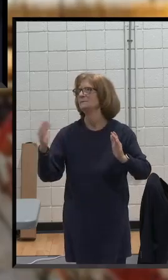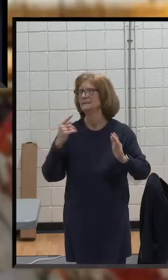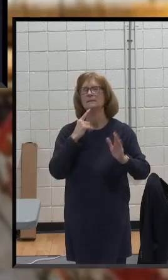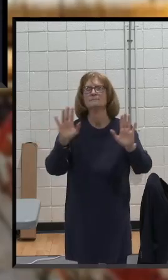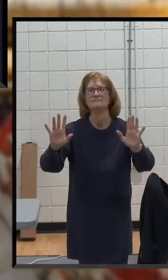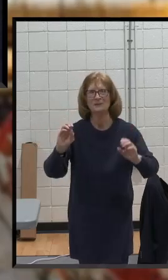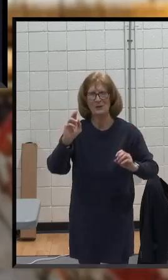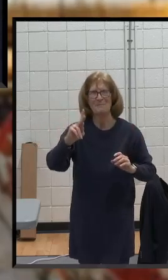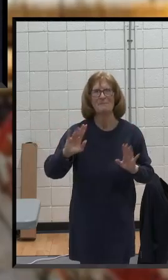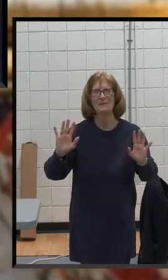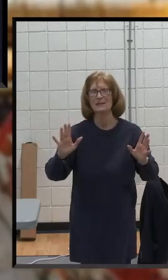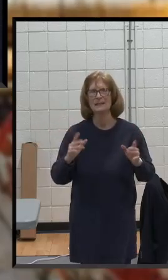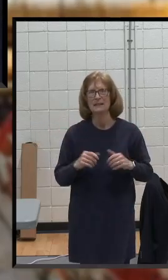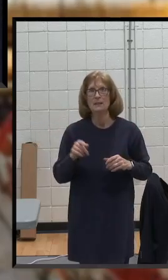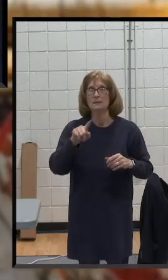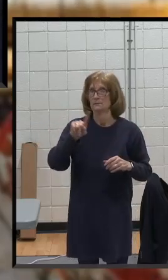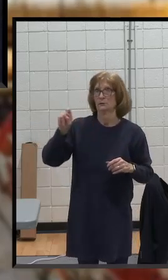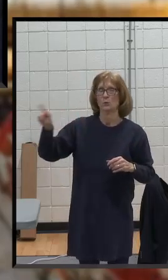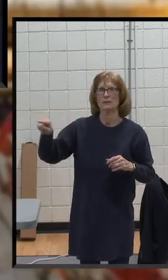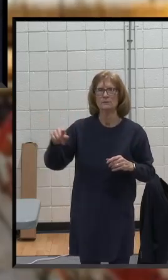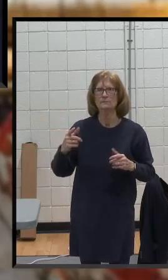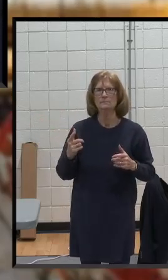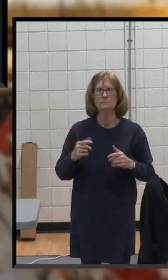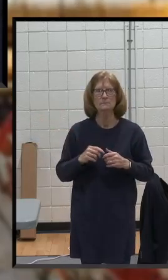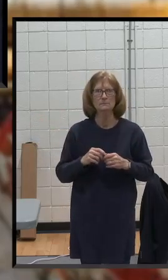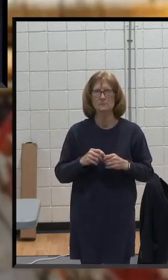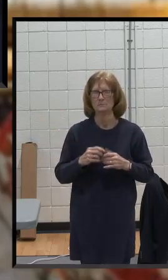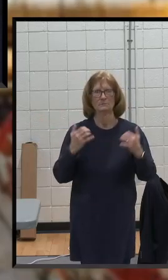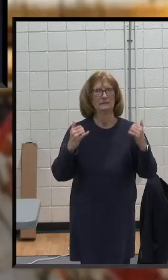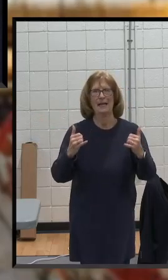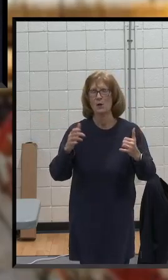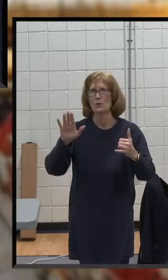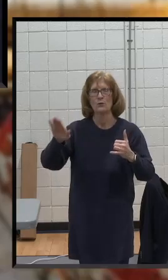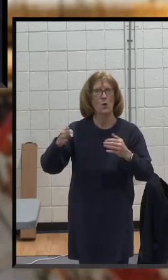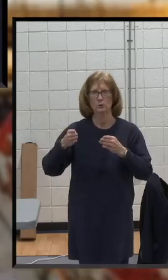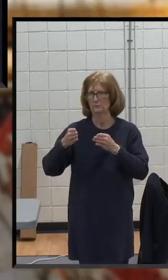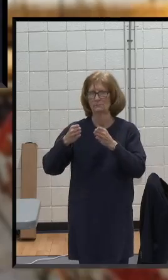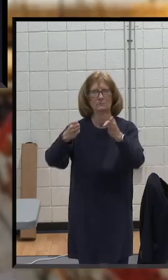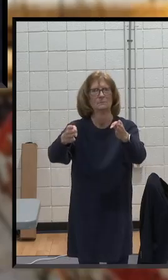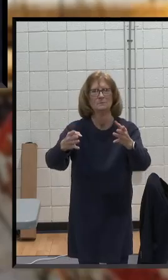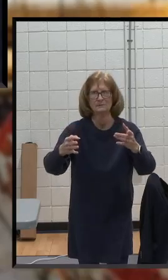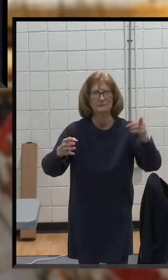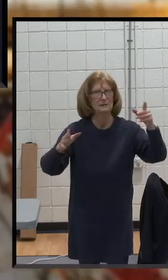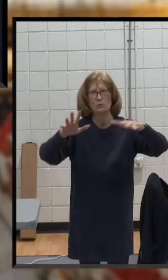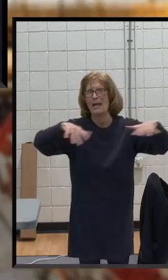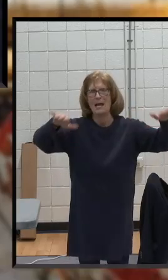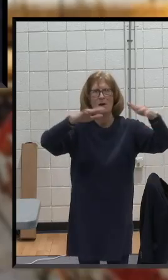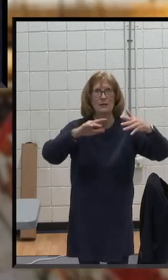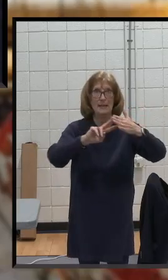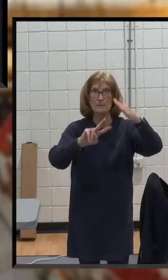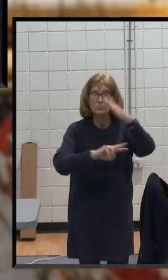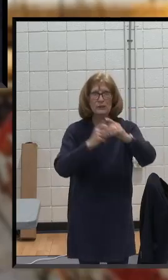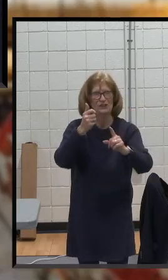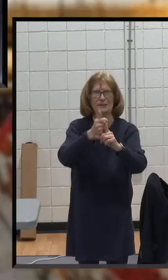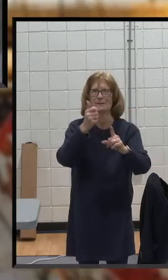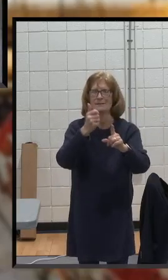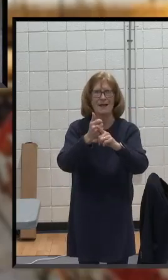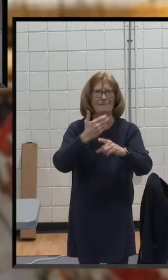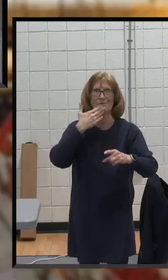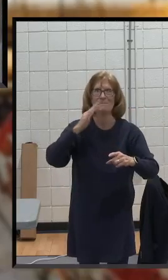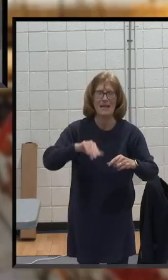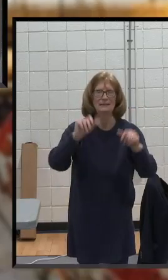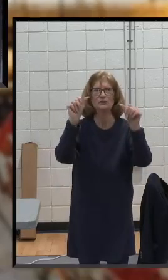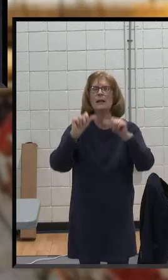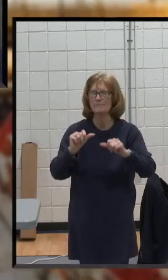Right. Yeah. The question was about all the potholes on the bridge deck, and we did kind of